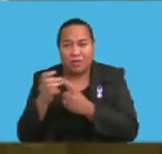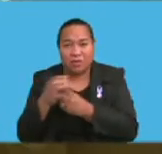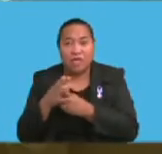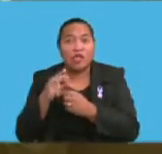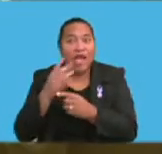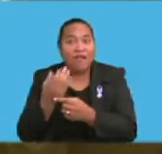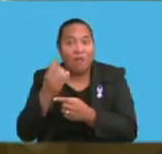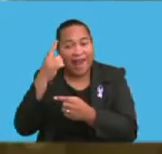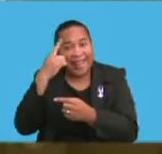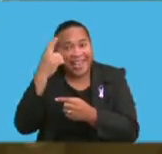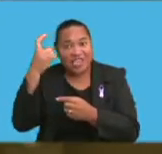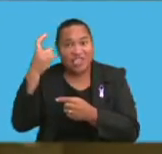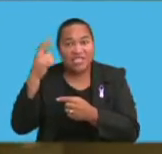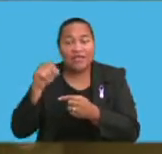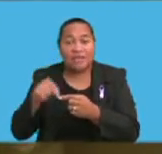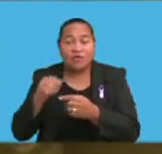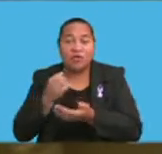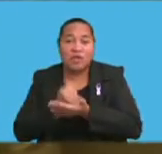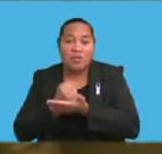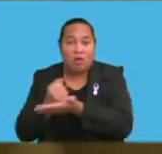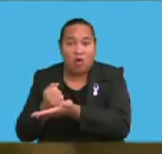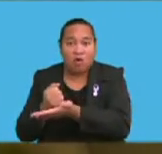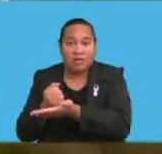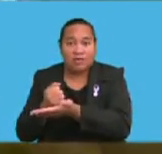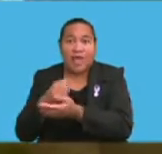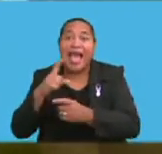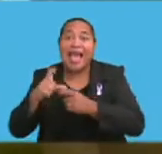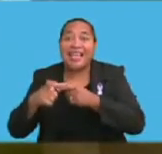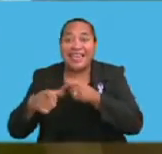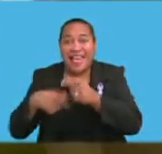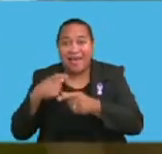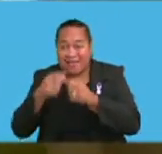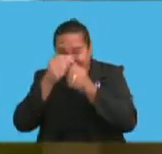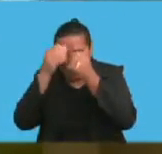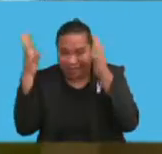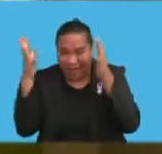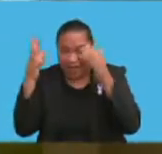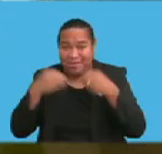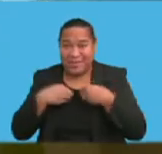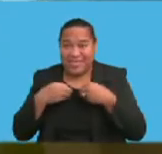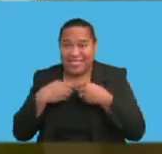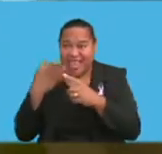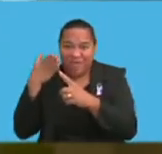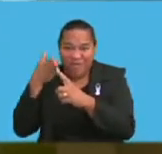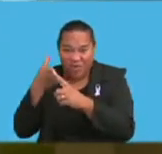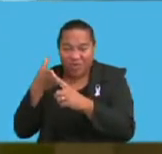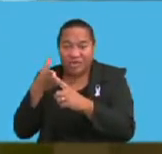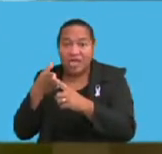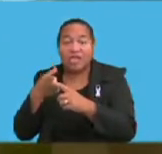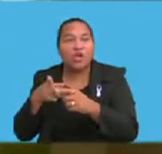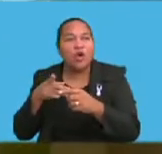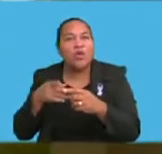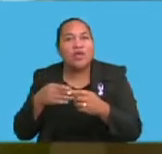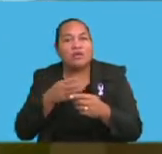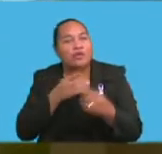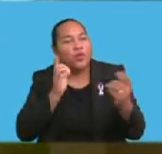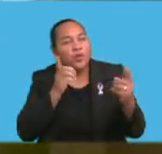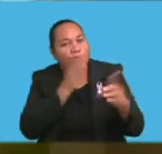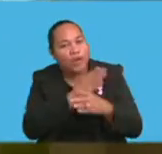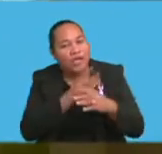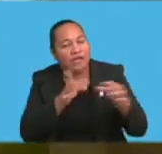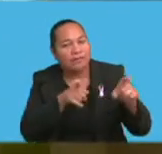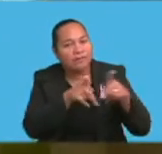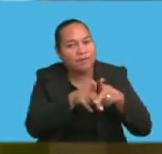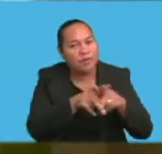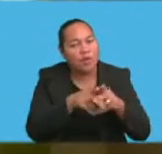initiative particularly to support the climate smart agribusiness approach. Is between the Minister for Trade and the Ministry for